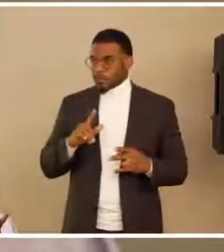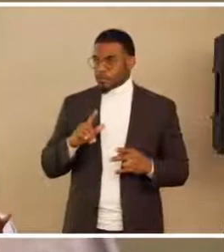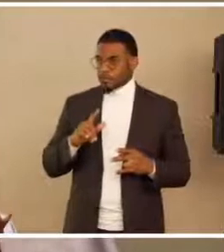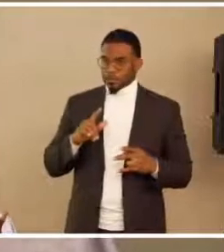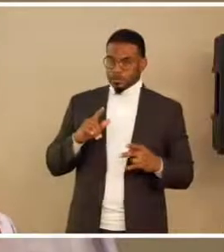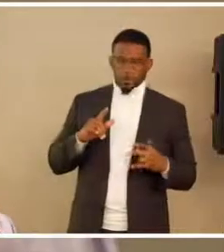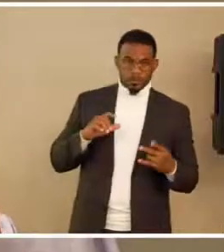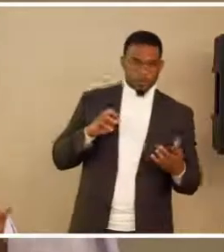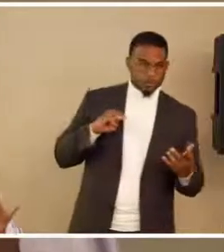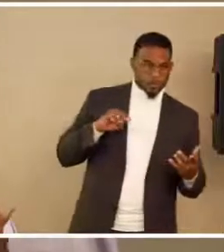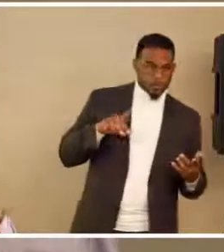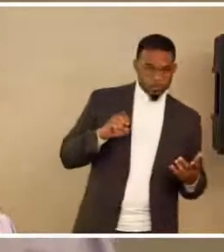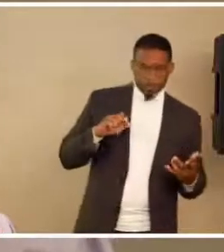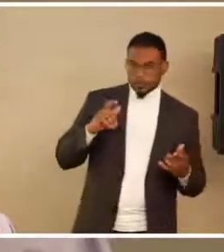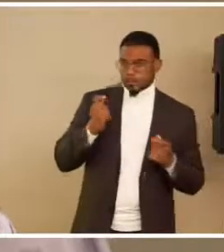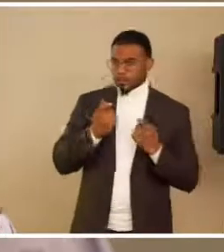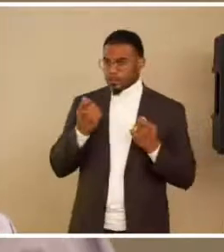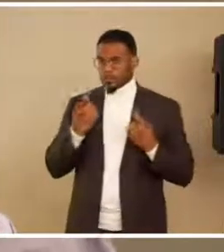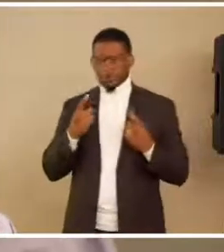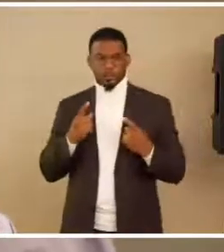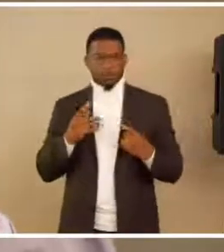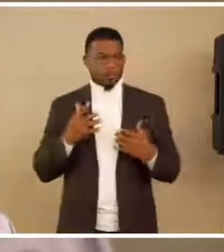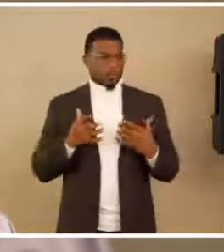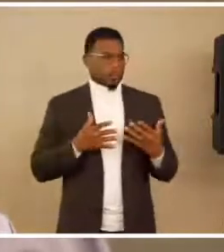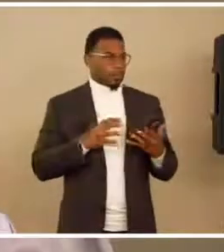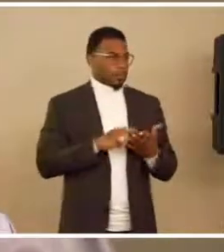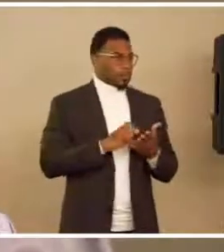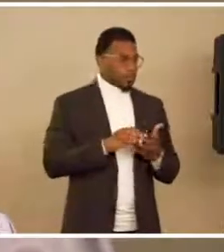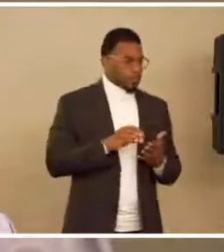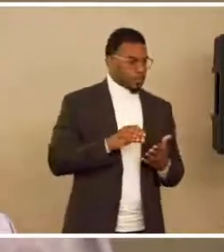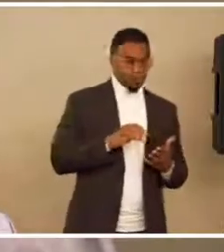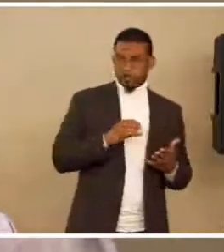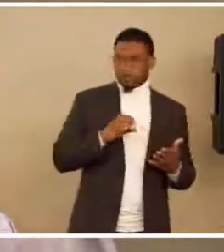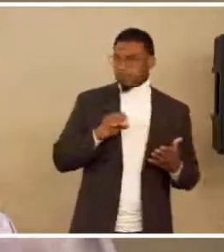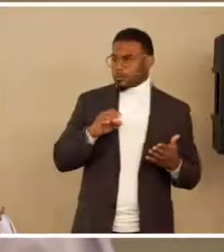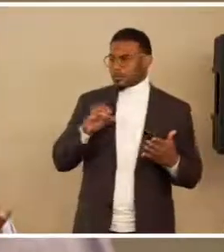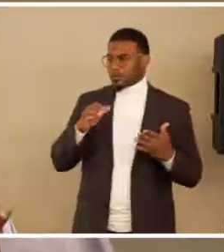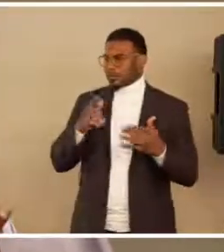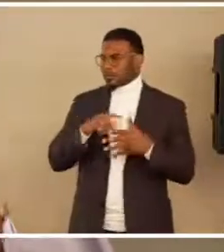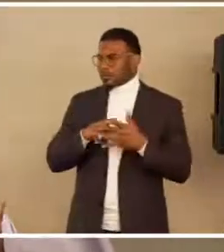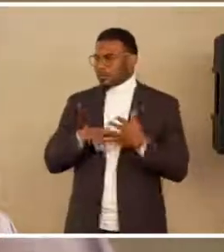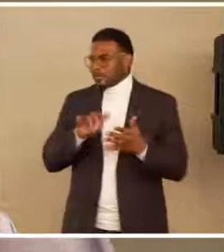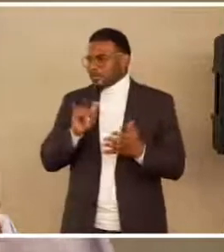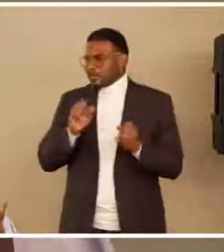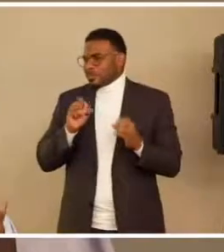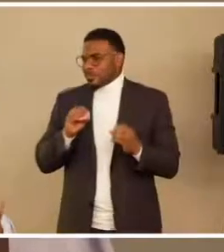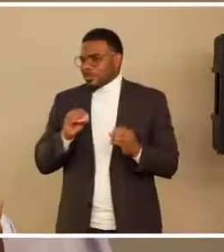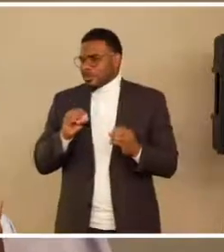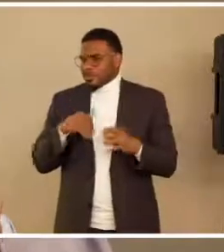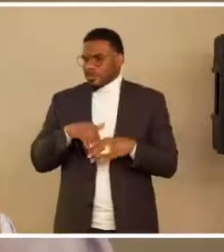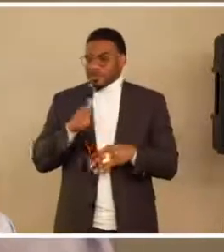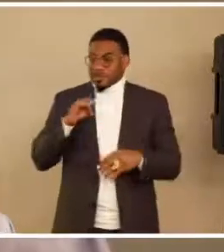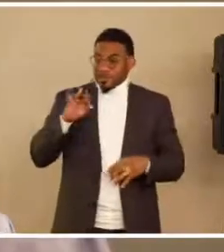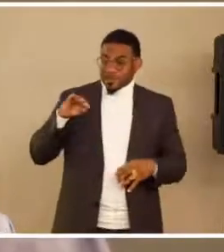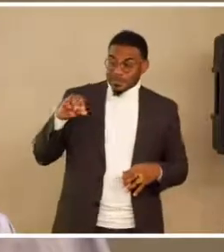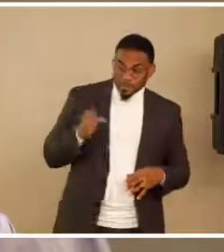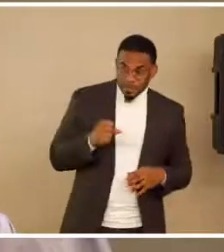comedian Michel Leeb, or, you know, the cookies Bamboula that were, you know, sold until the